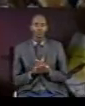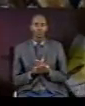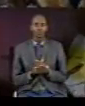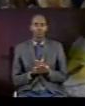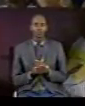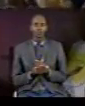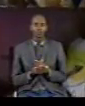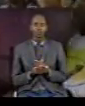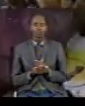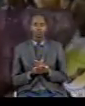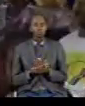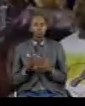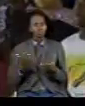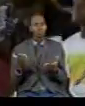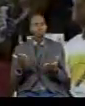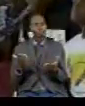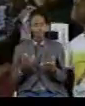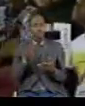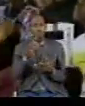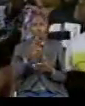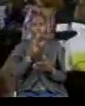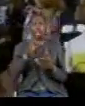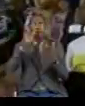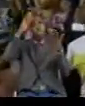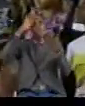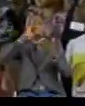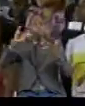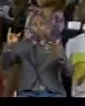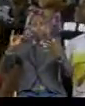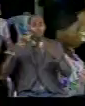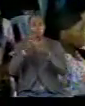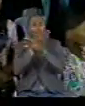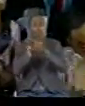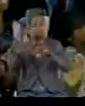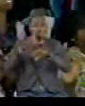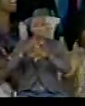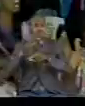Somebody expecting freedom there, shout freedom.